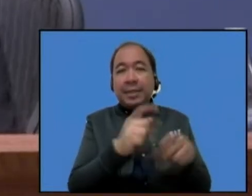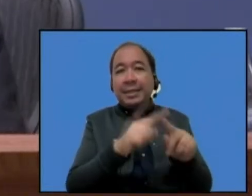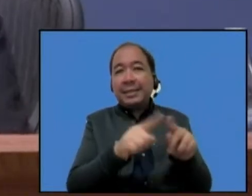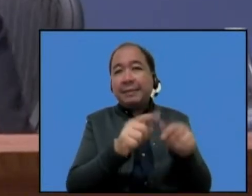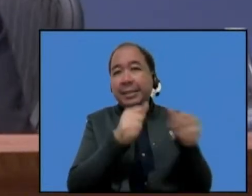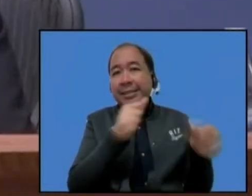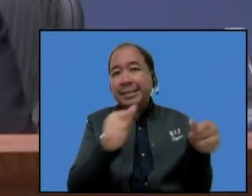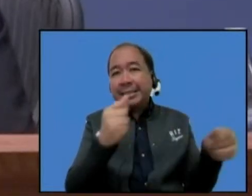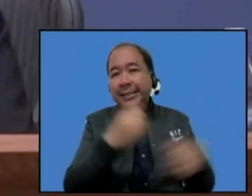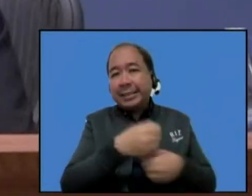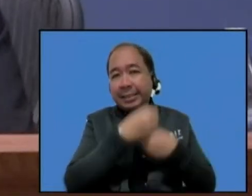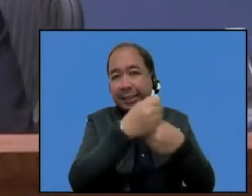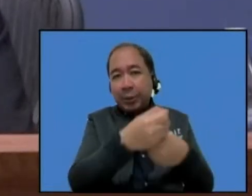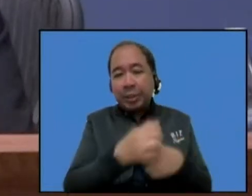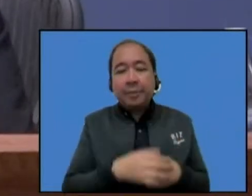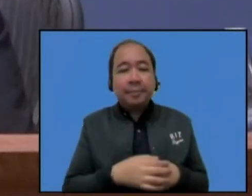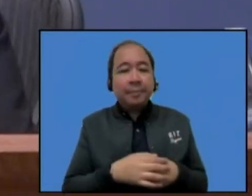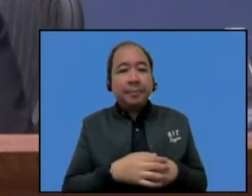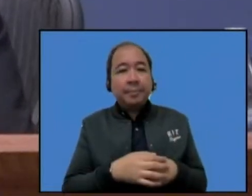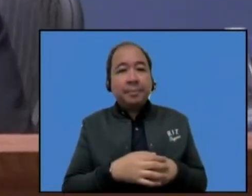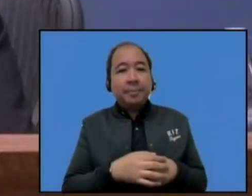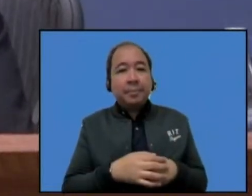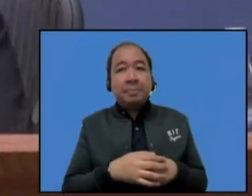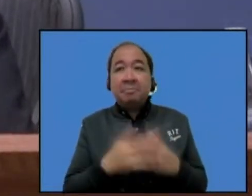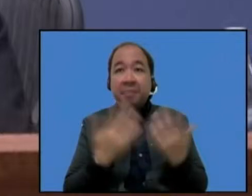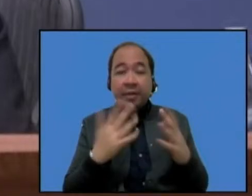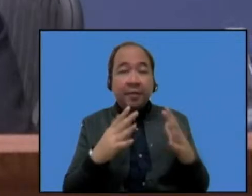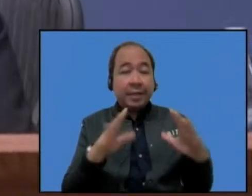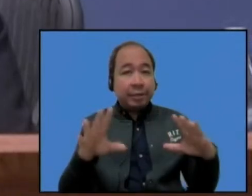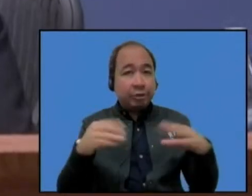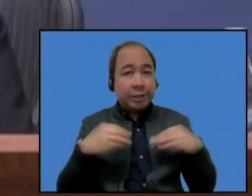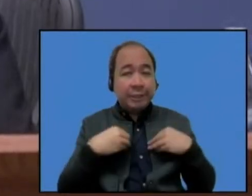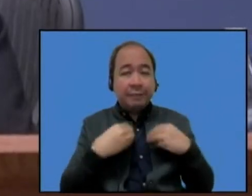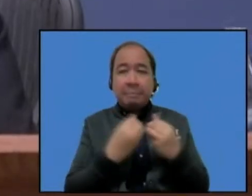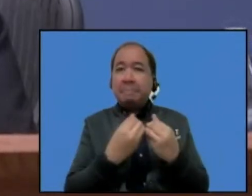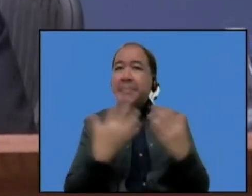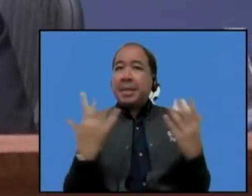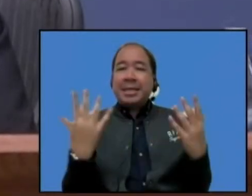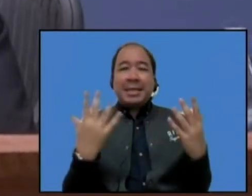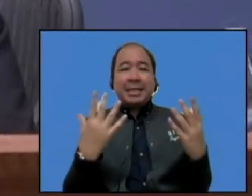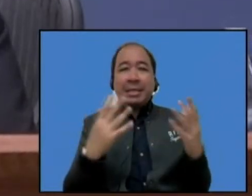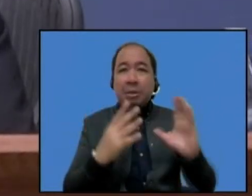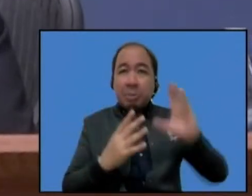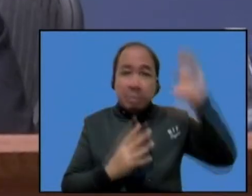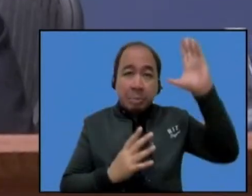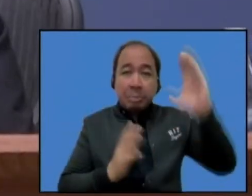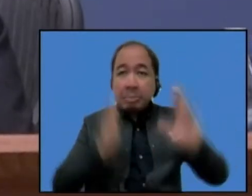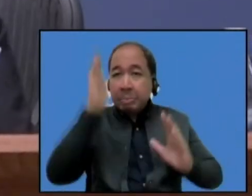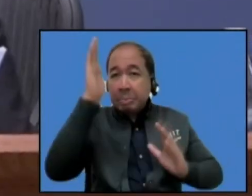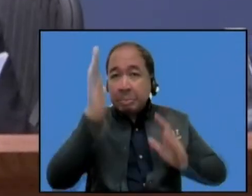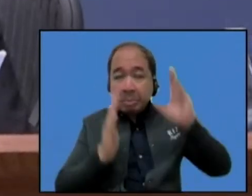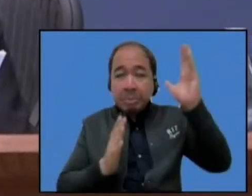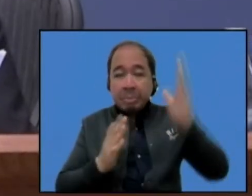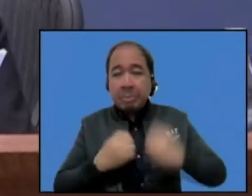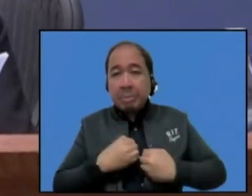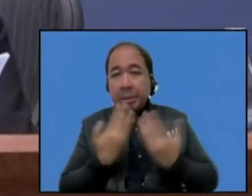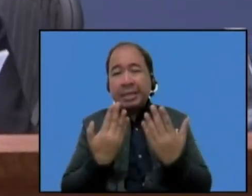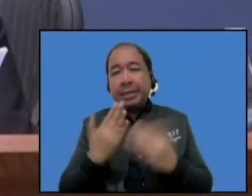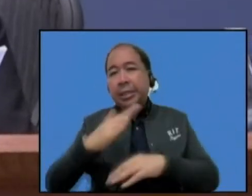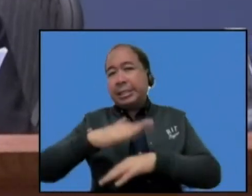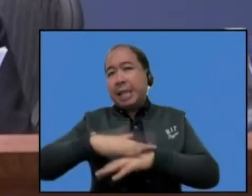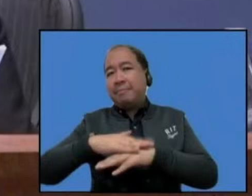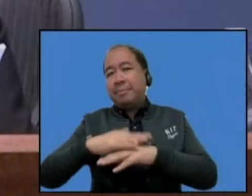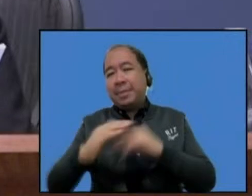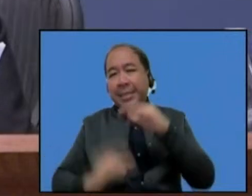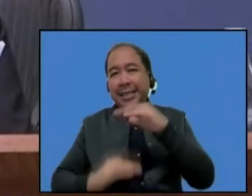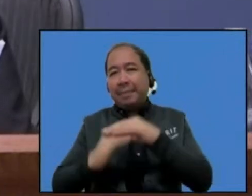group. Since we have received many speaking requests already, and time permitting, I